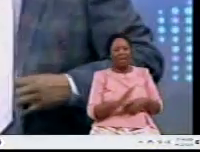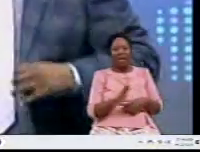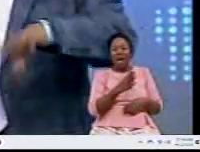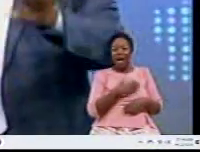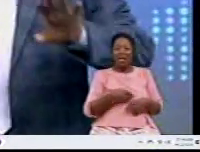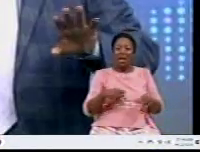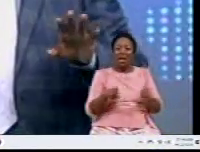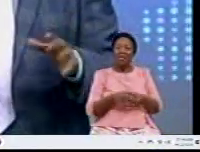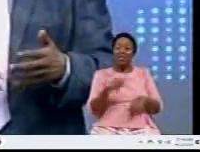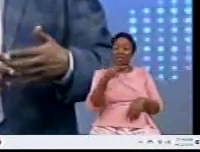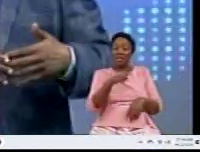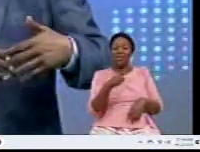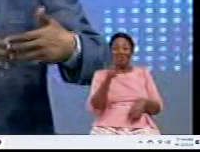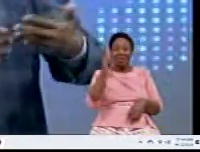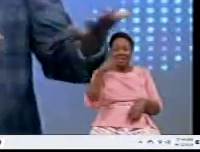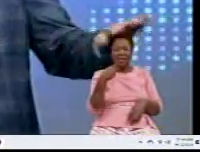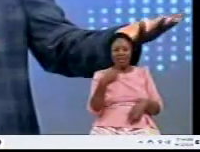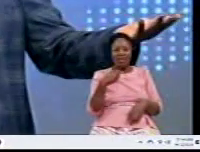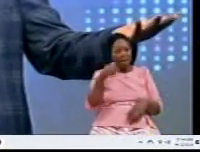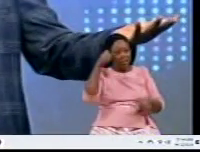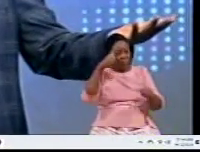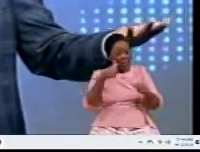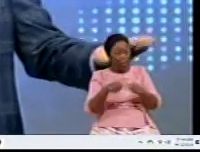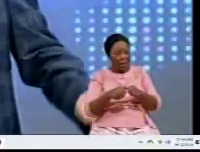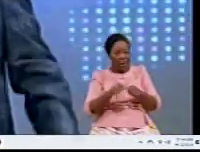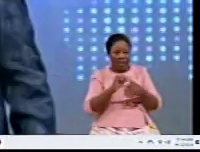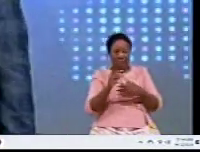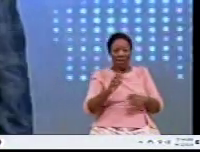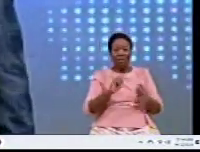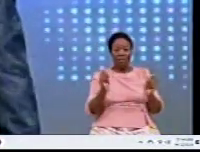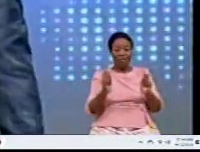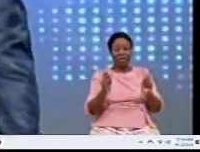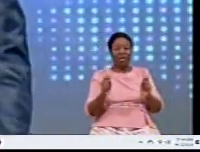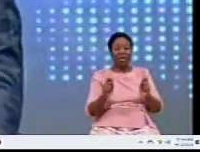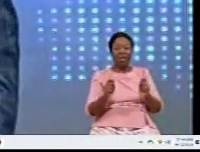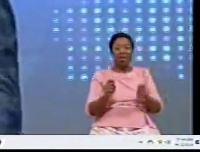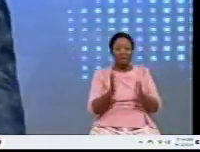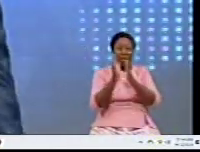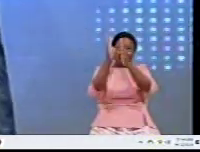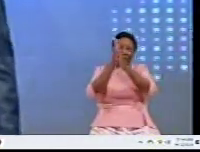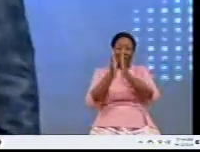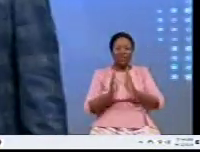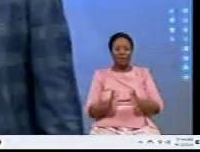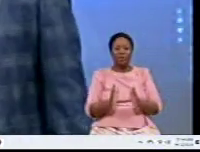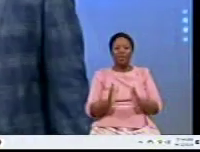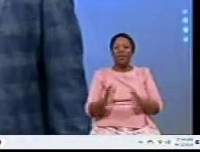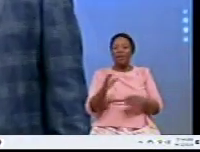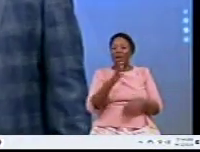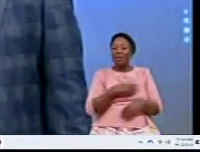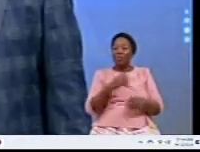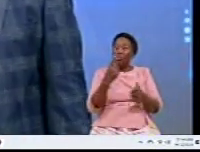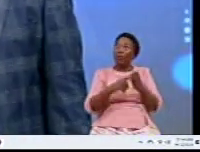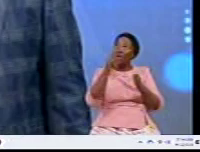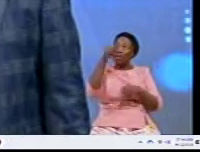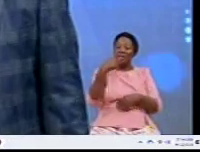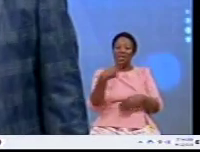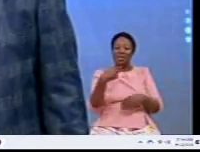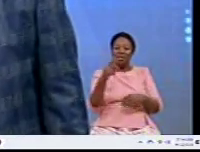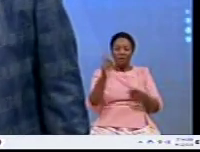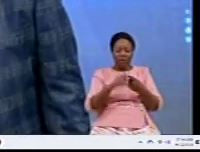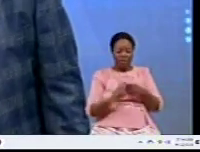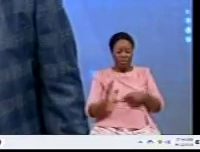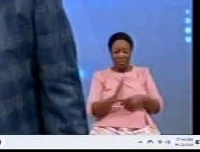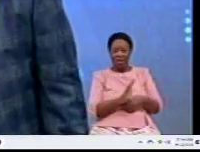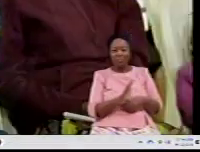said unto him, remember, it's an impartial intercessor. What he said unto